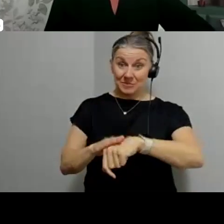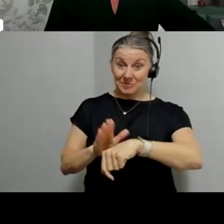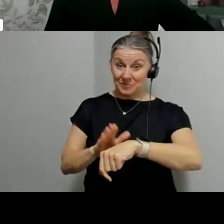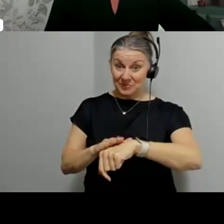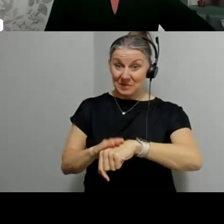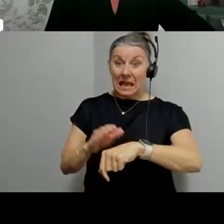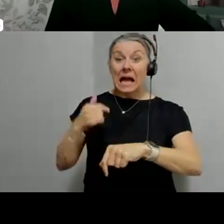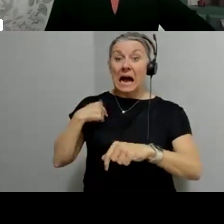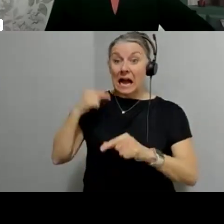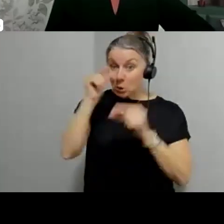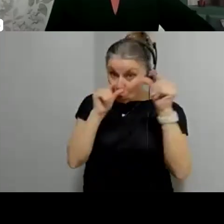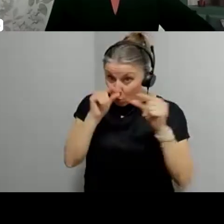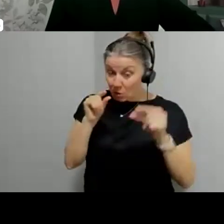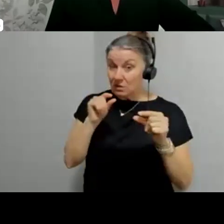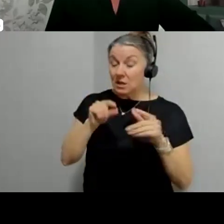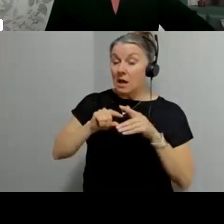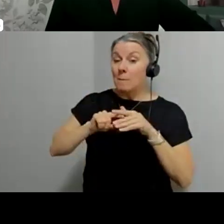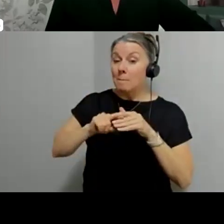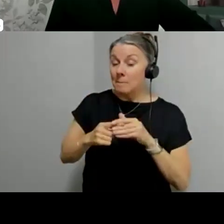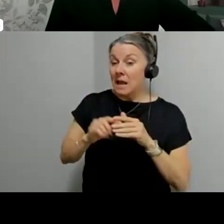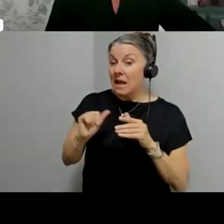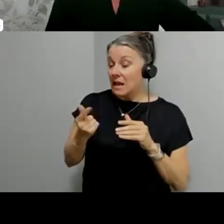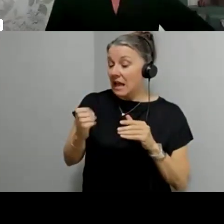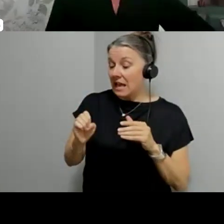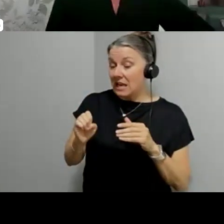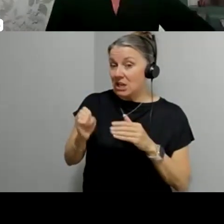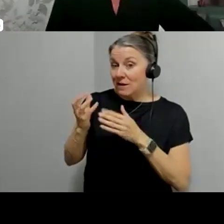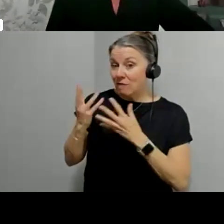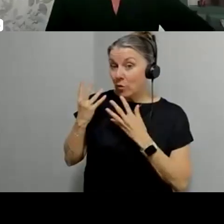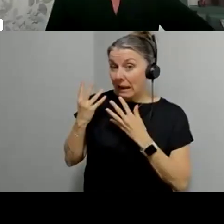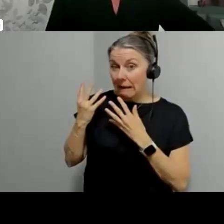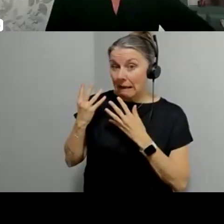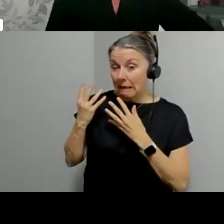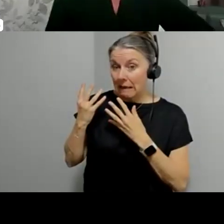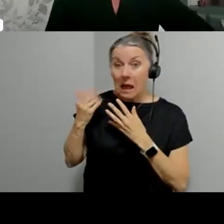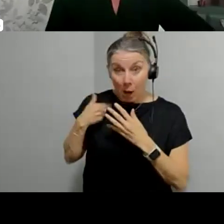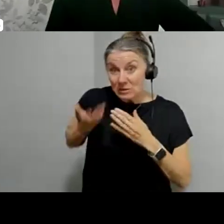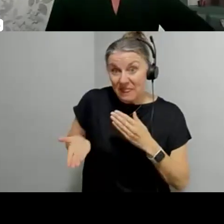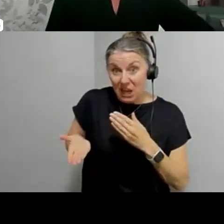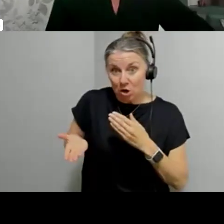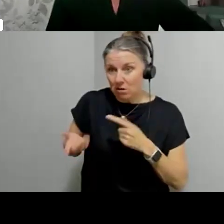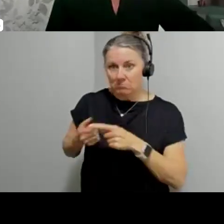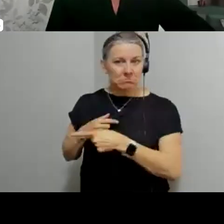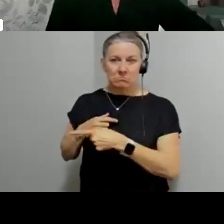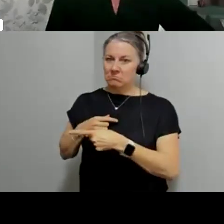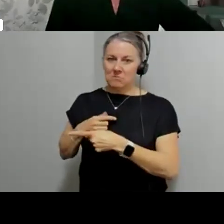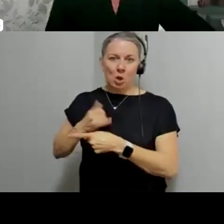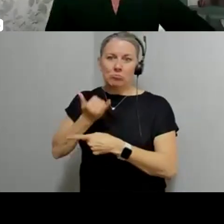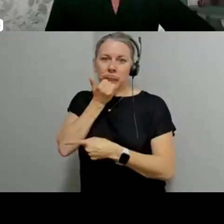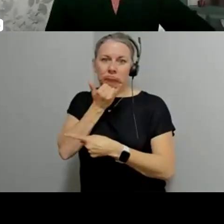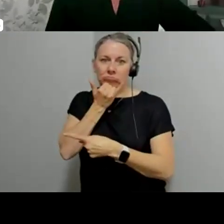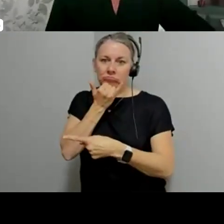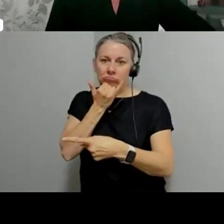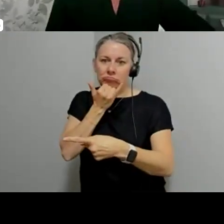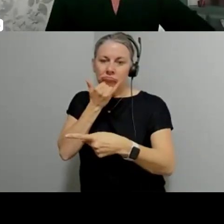which of course I was there. And it had all kinds of stuff that wasn't true. It had the wrong years. It had people I've never heard of,